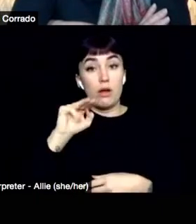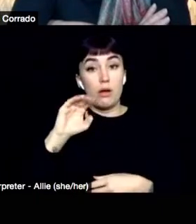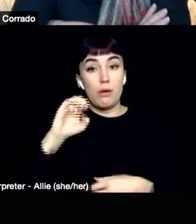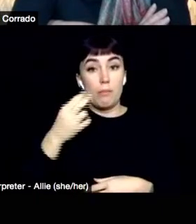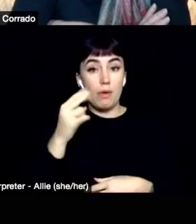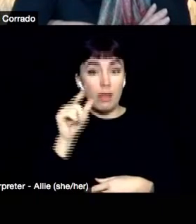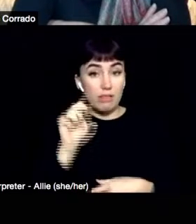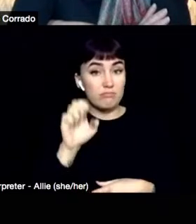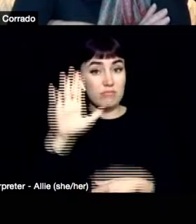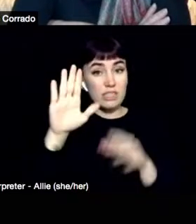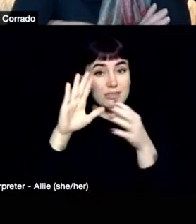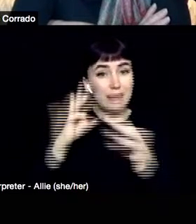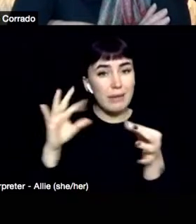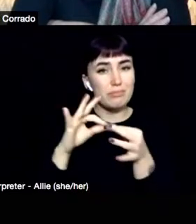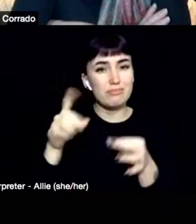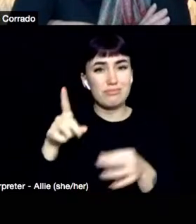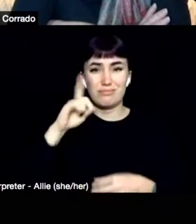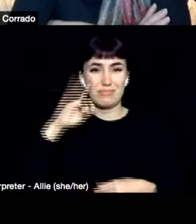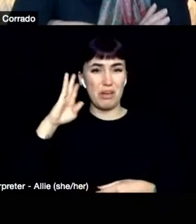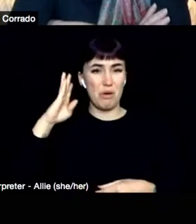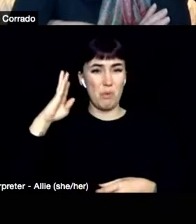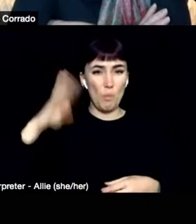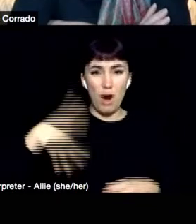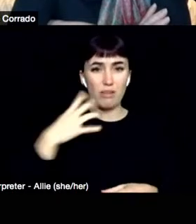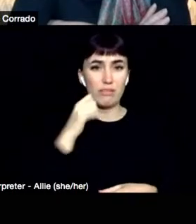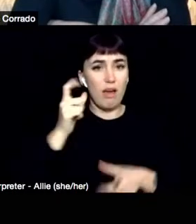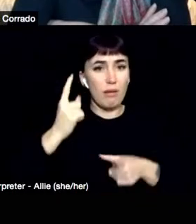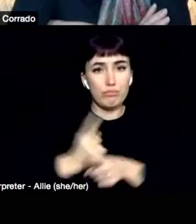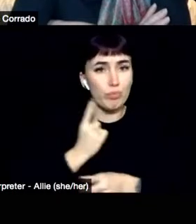statements. They are wildly inappropriate.